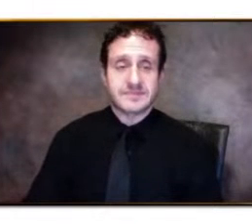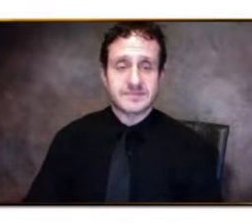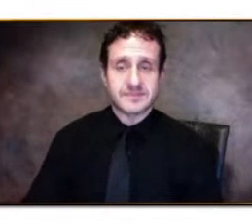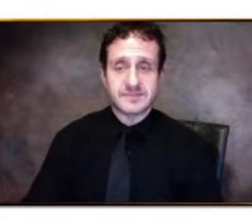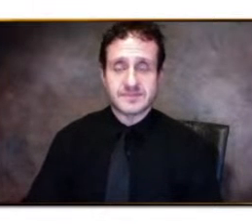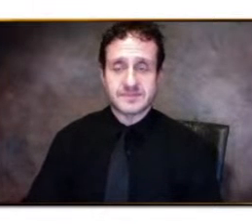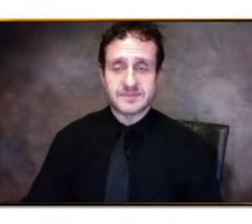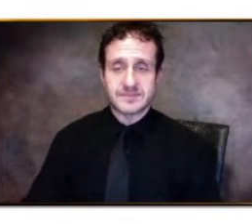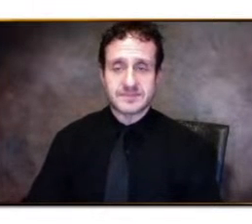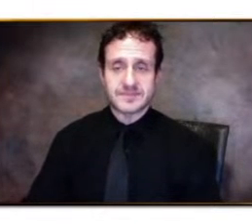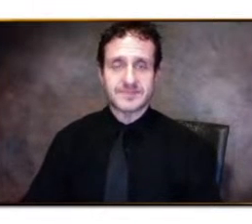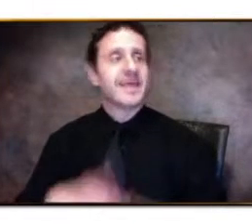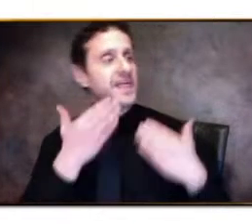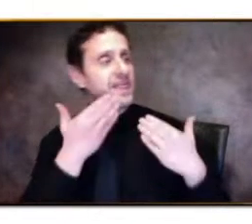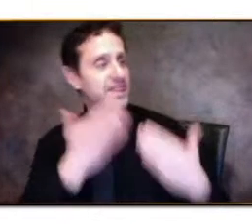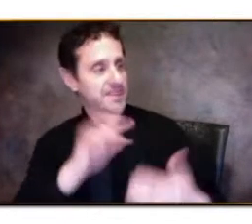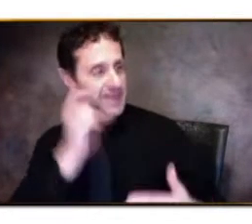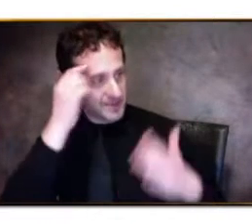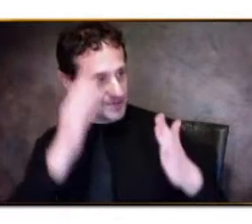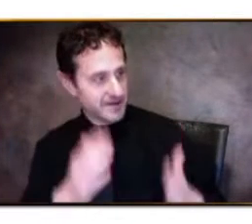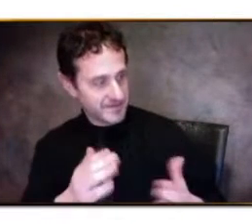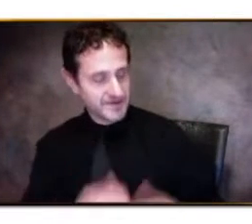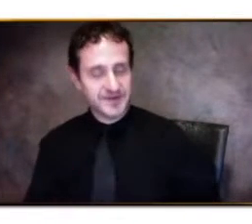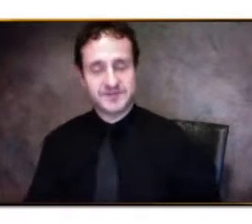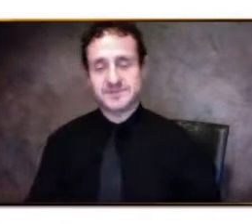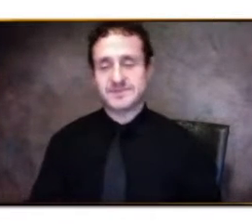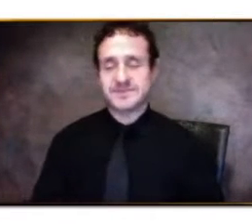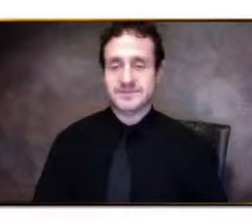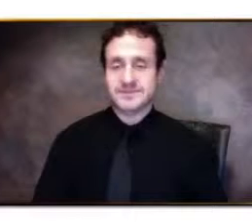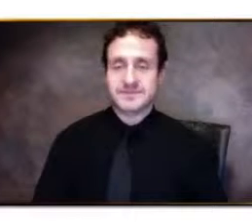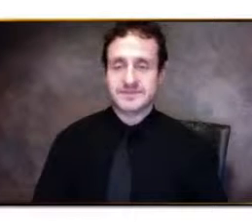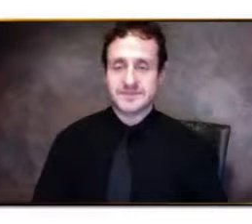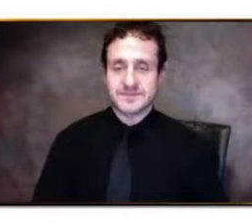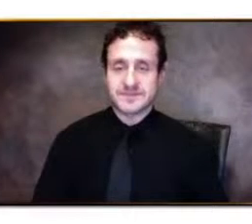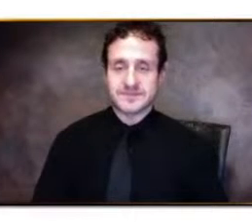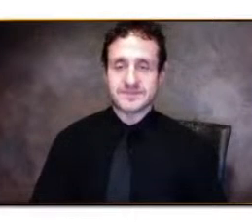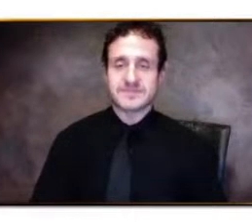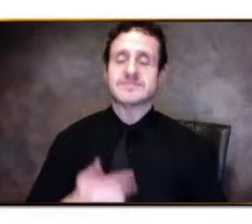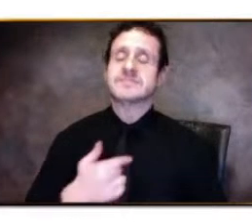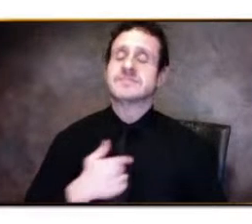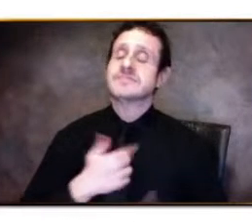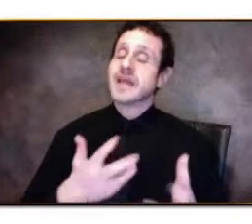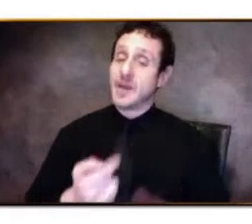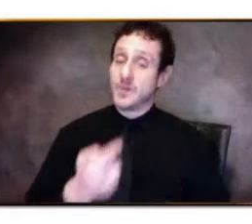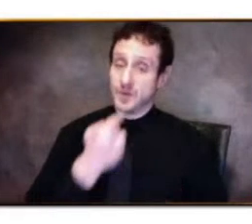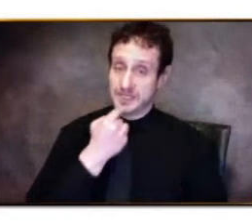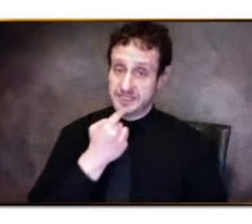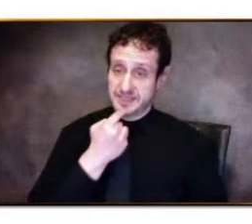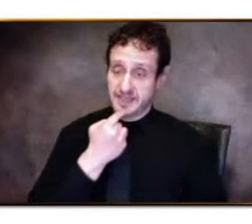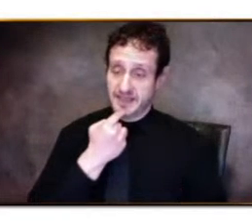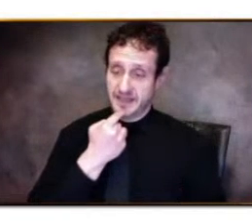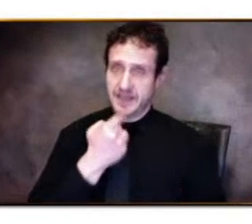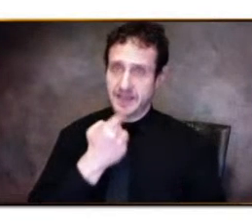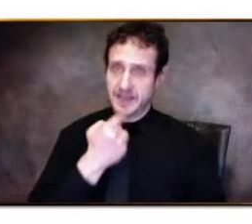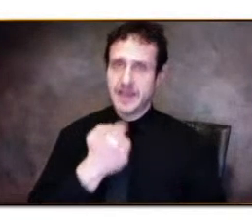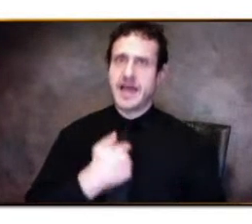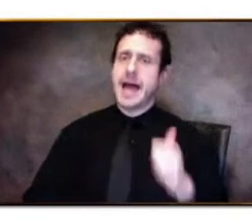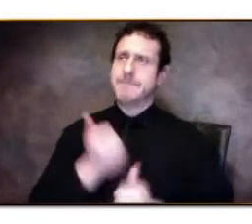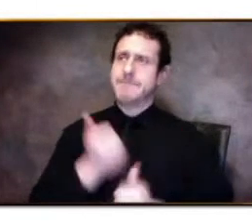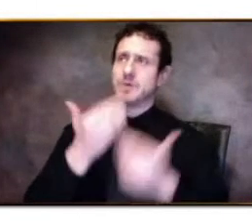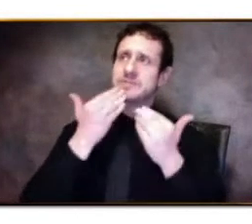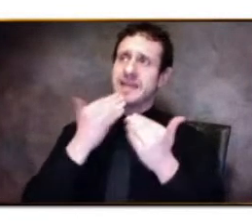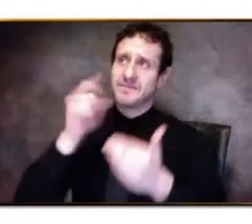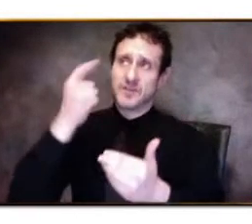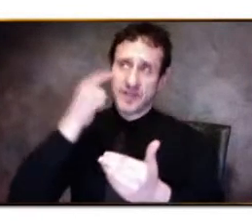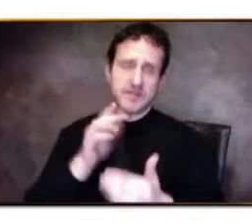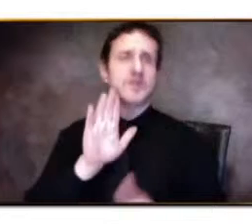Thank you, Governor. And I just want to share that among the things that I'm most thankful for, Governor, is your